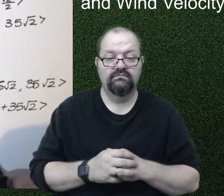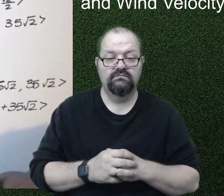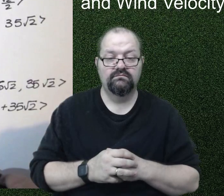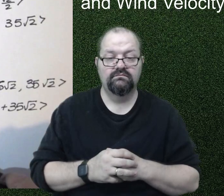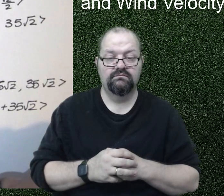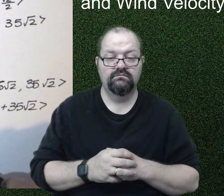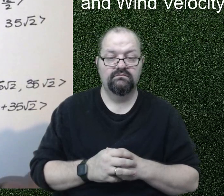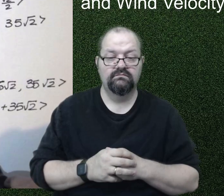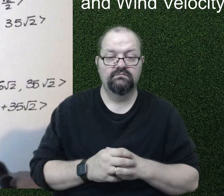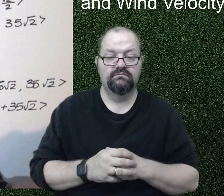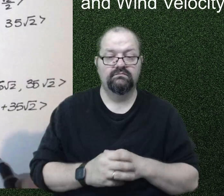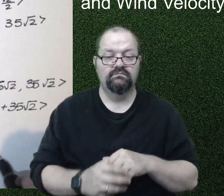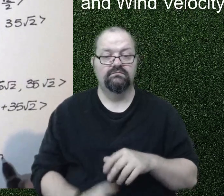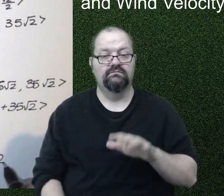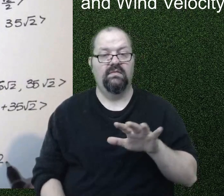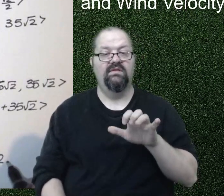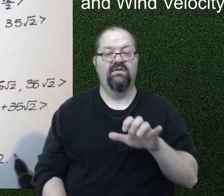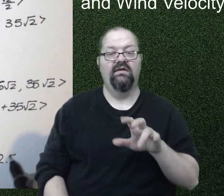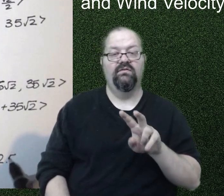And I get about